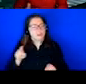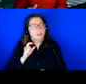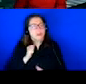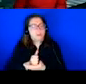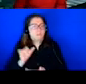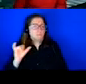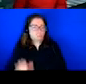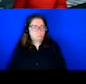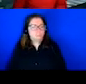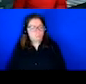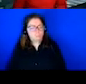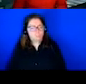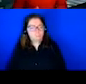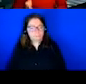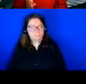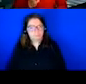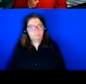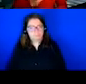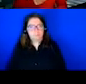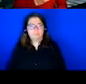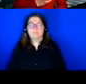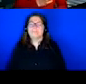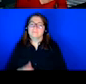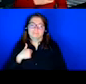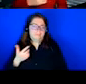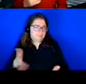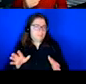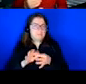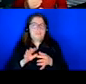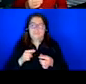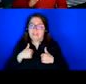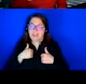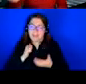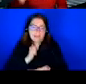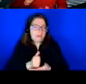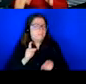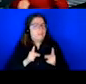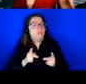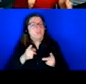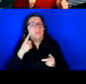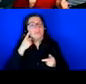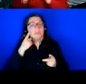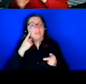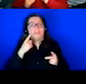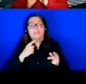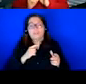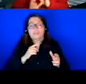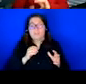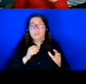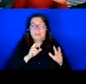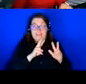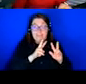conversation as well. As I mentioned, I help people do the assessment, and then I pick apart stuff too to kind of